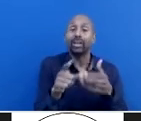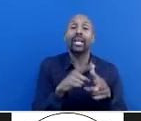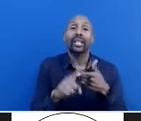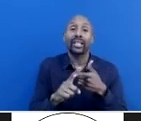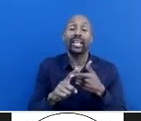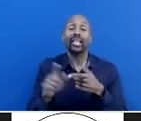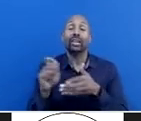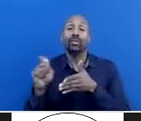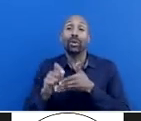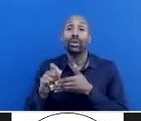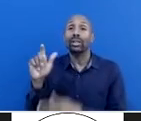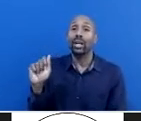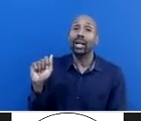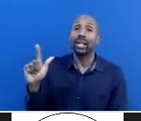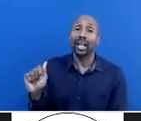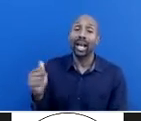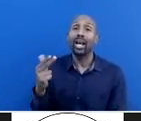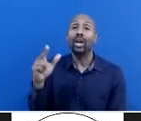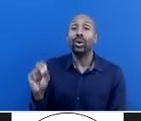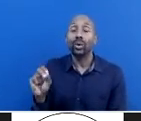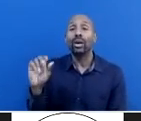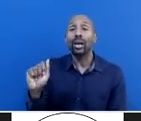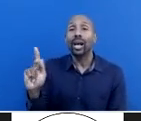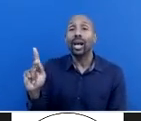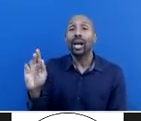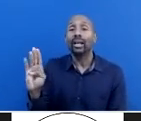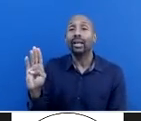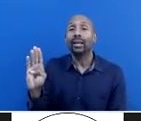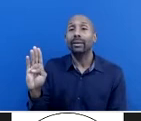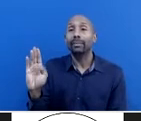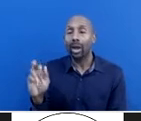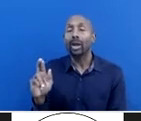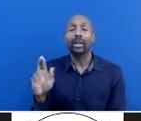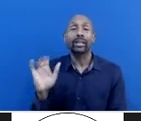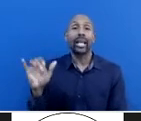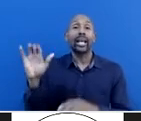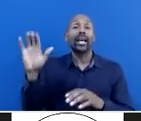Akbar, God is the greatest, or God is supreme,